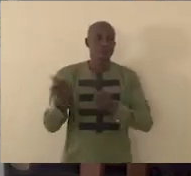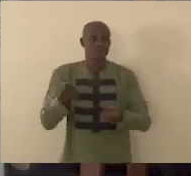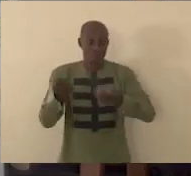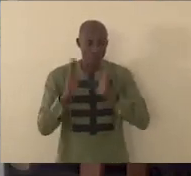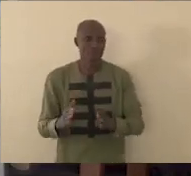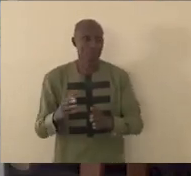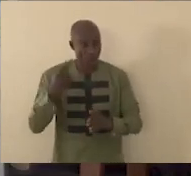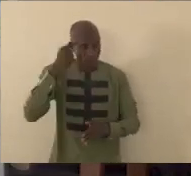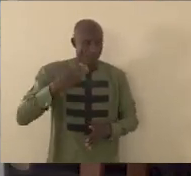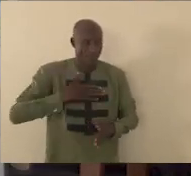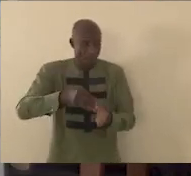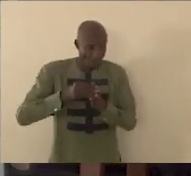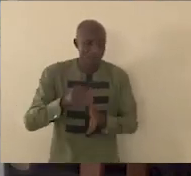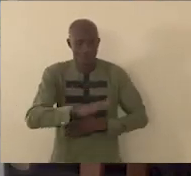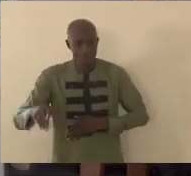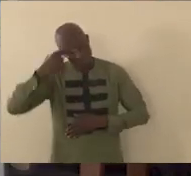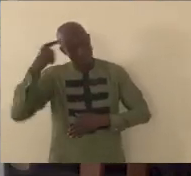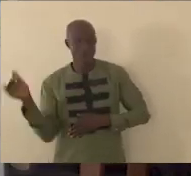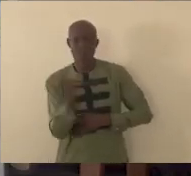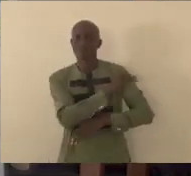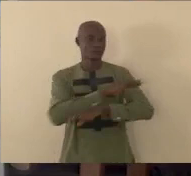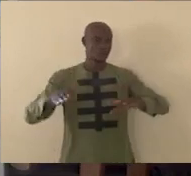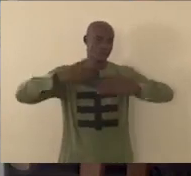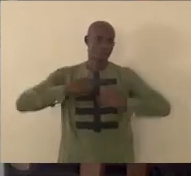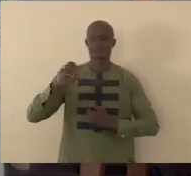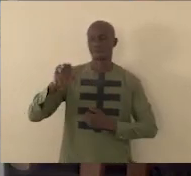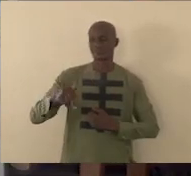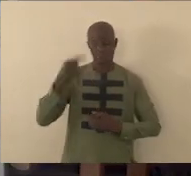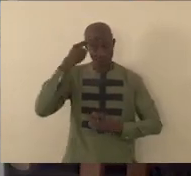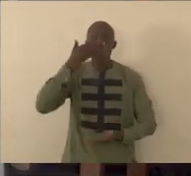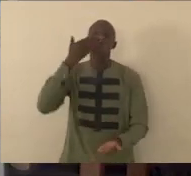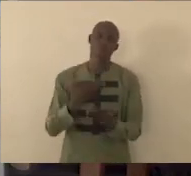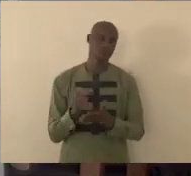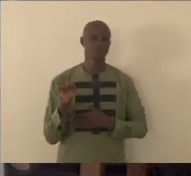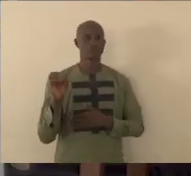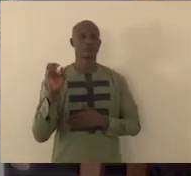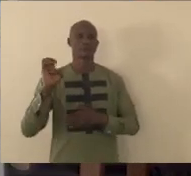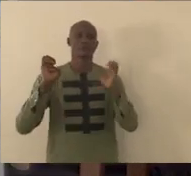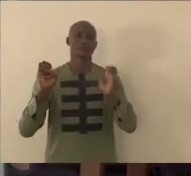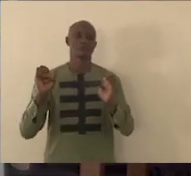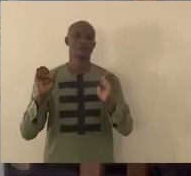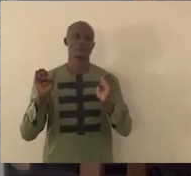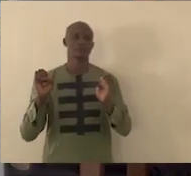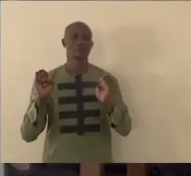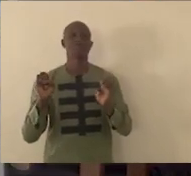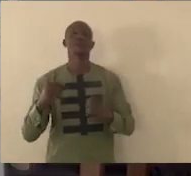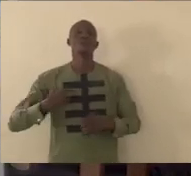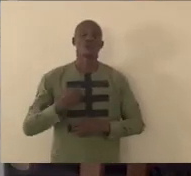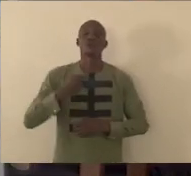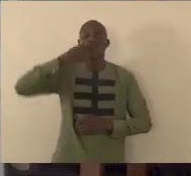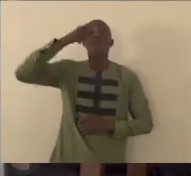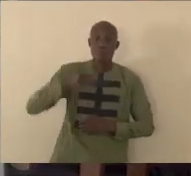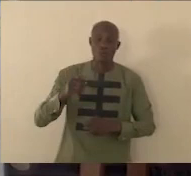drivers and security guards for my own children because they had no opportunity for good education. No, we